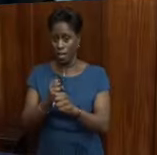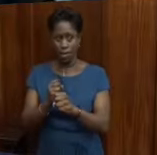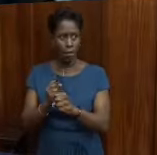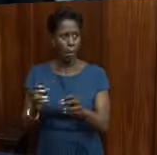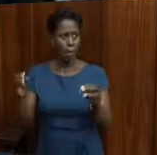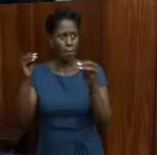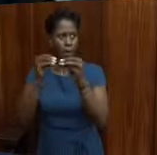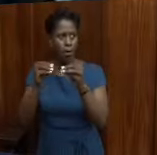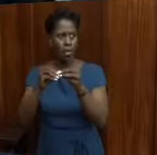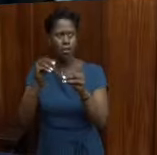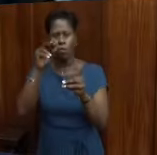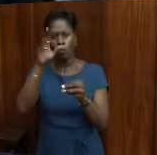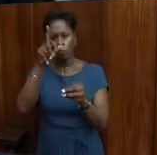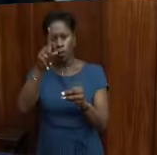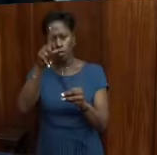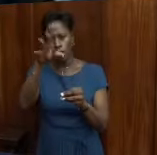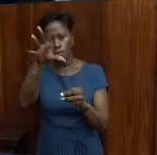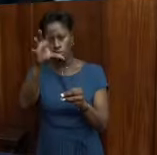EC